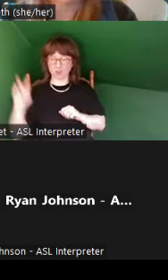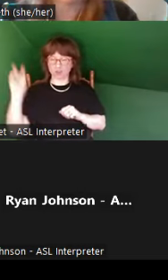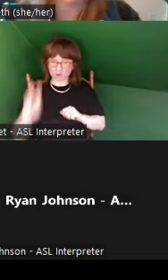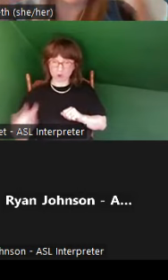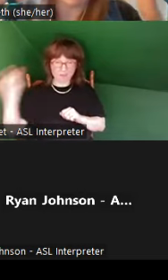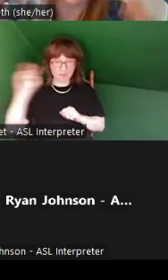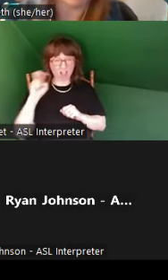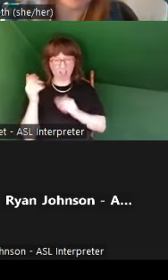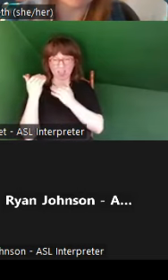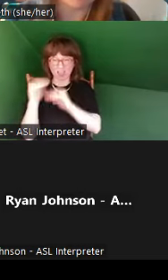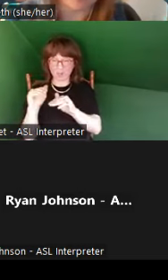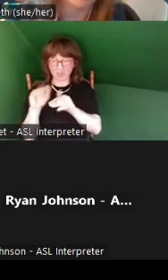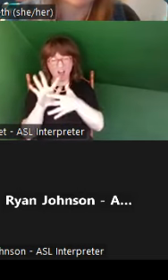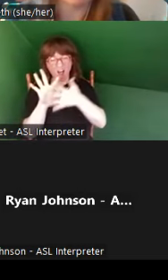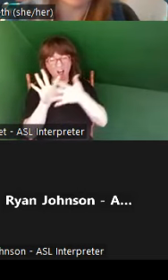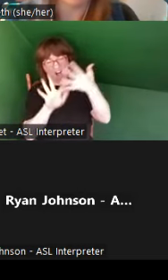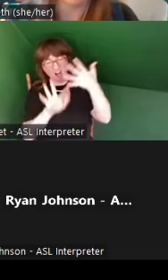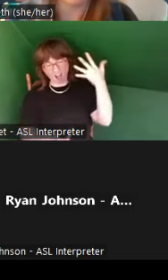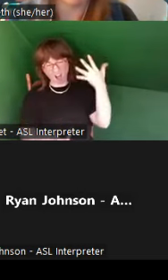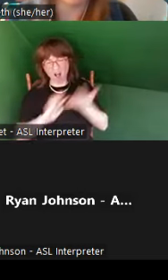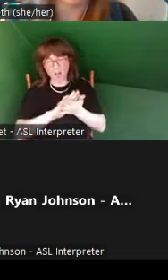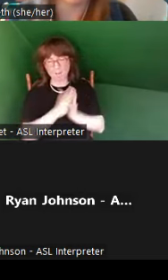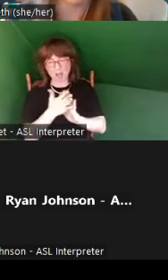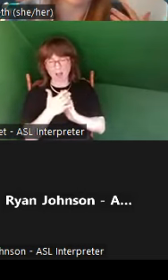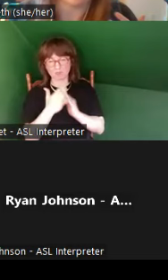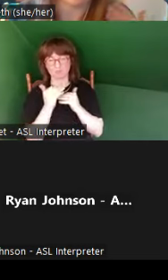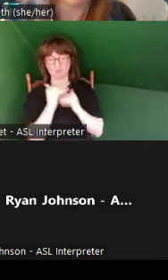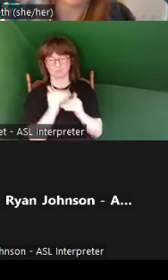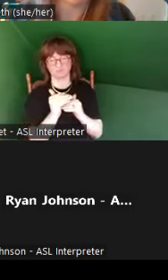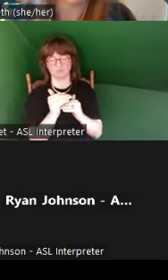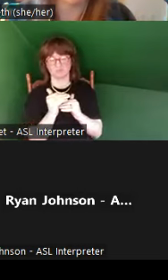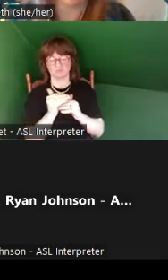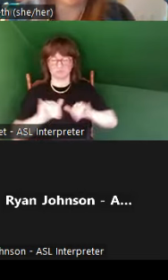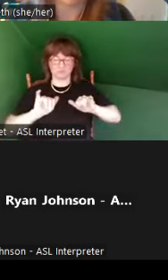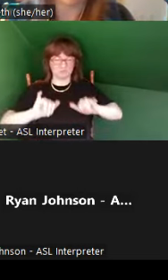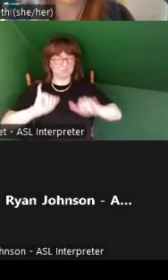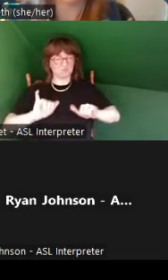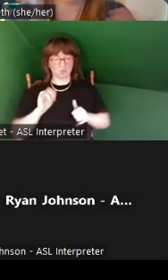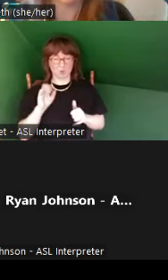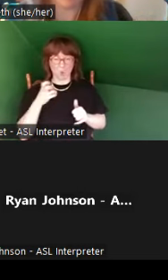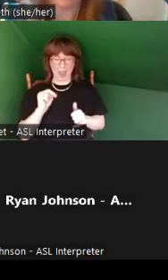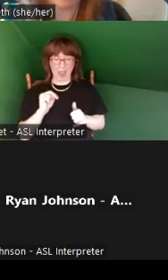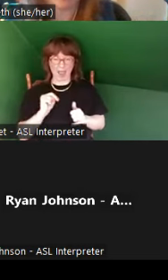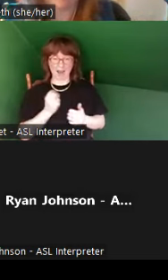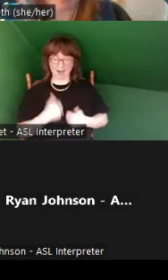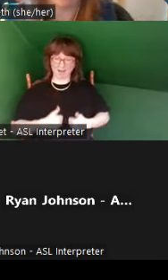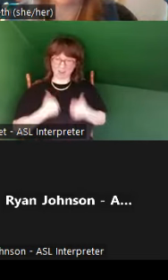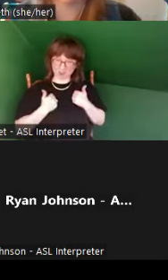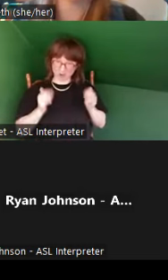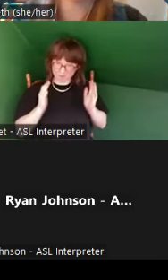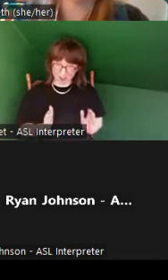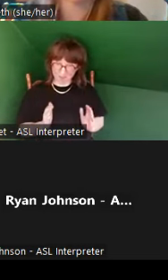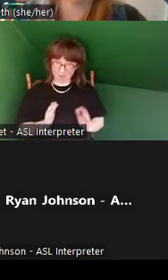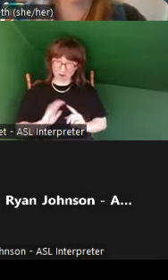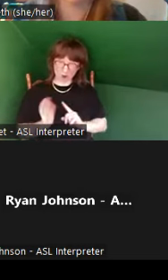stuff gets thrown up in the air when a victim survivor is arrested for resistive violence or convicted of that kind